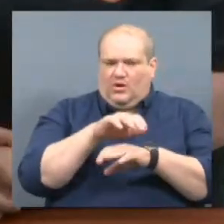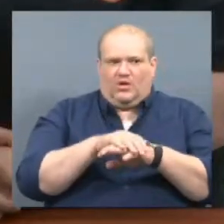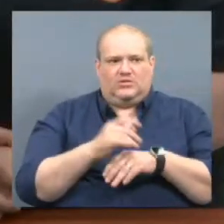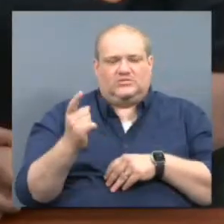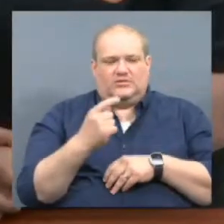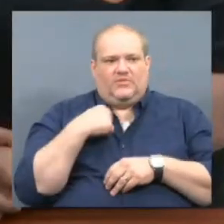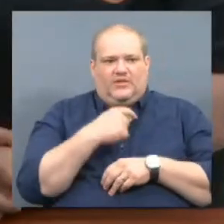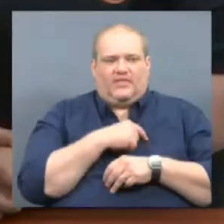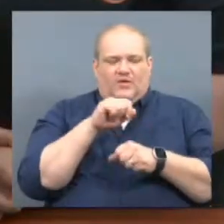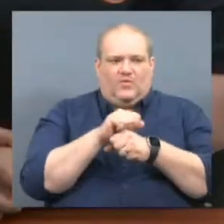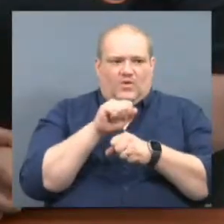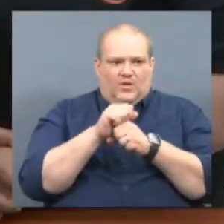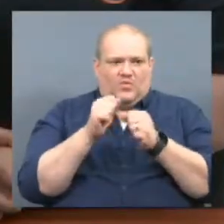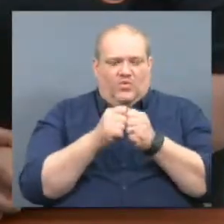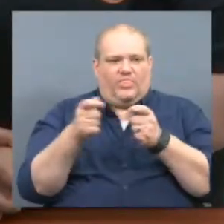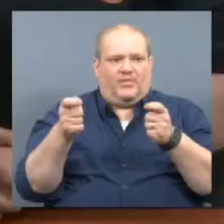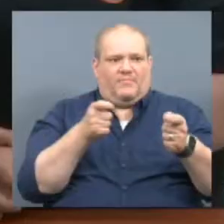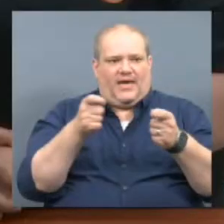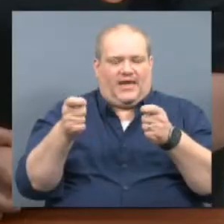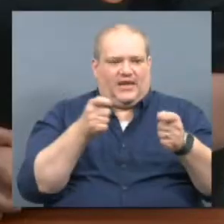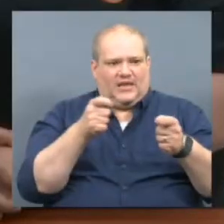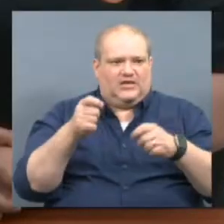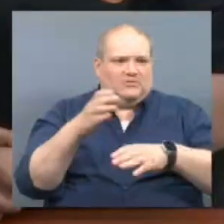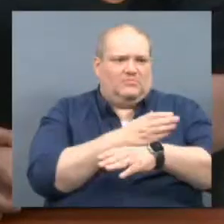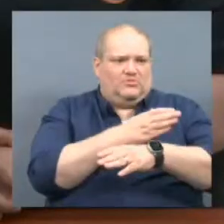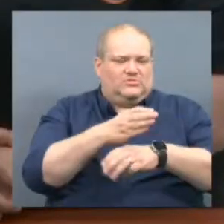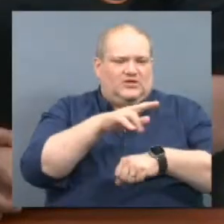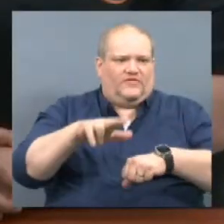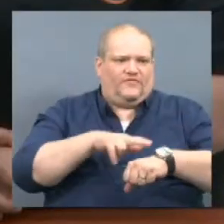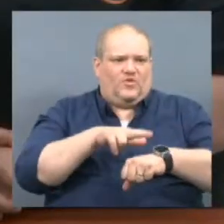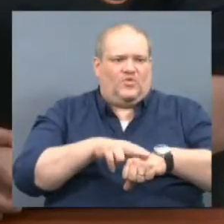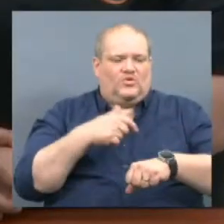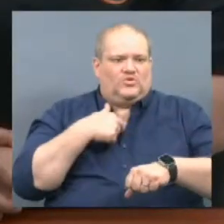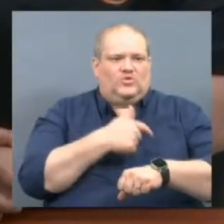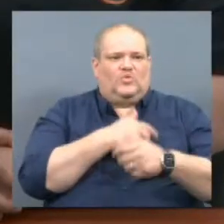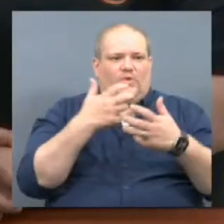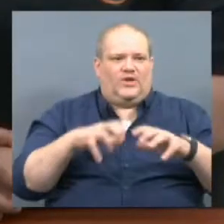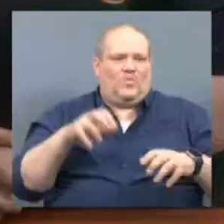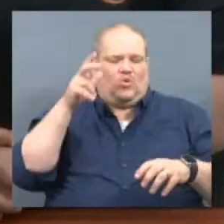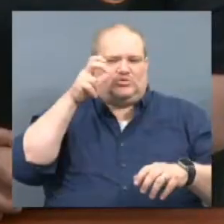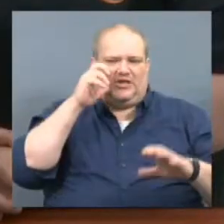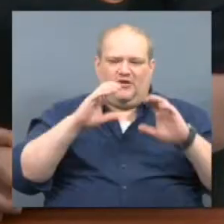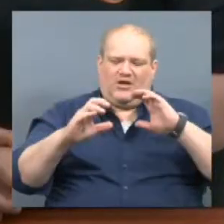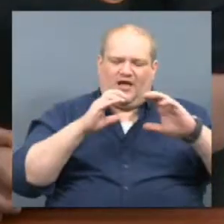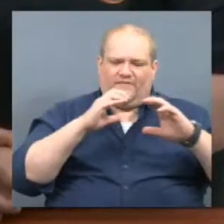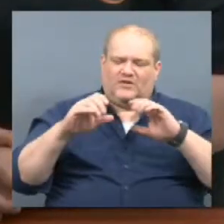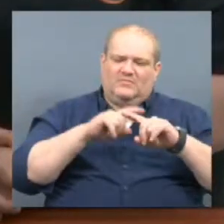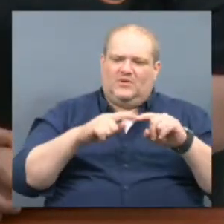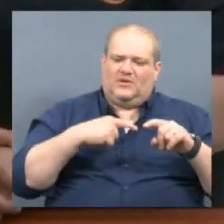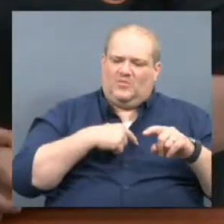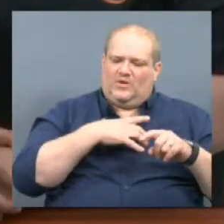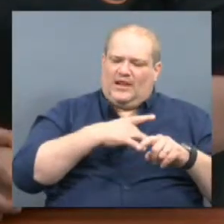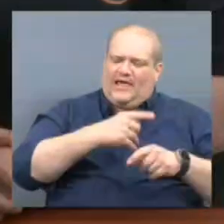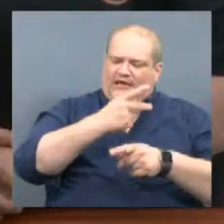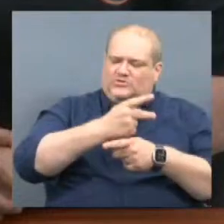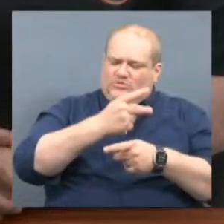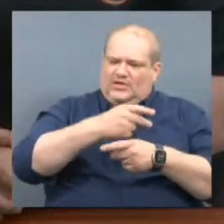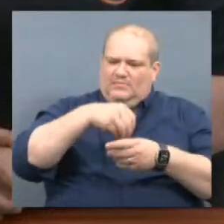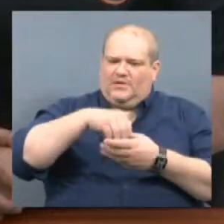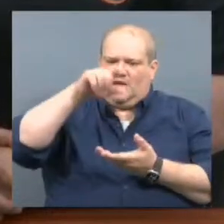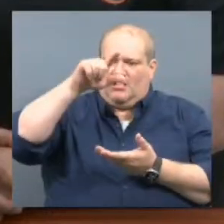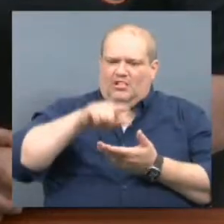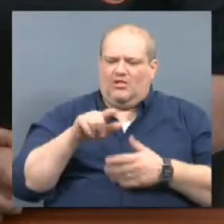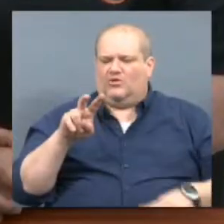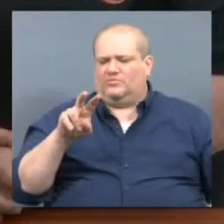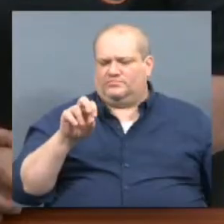that we are the ones that manage, the music. Because of course we don't want to hear everybody's conversation, but we would like to keep it in a low